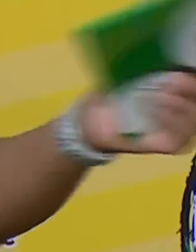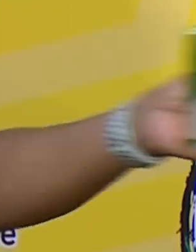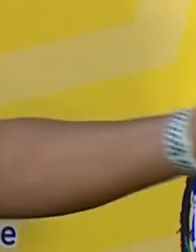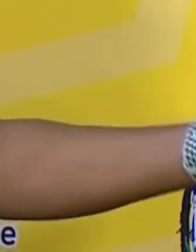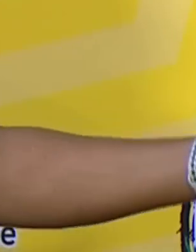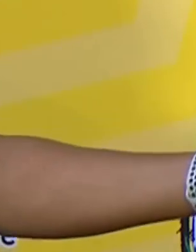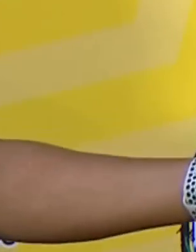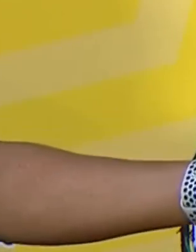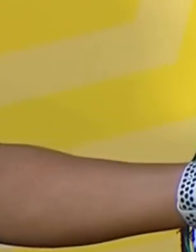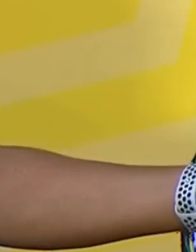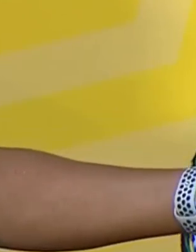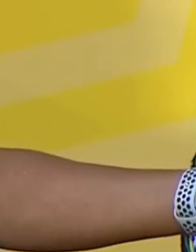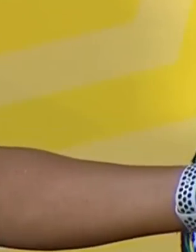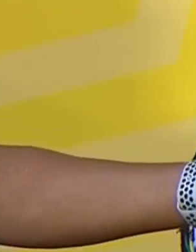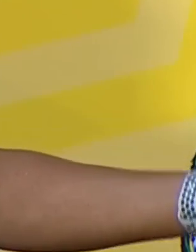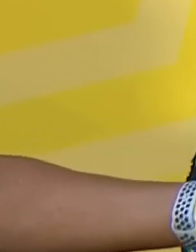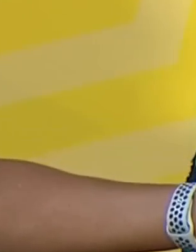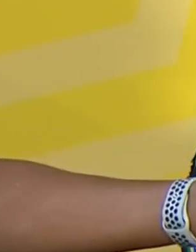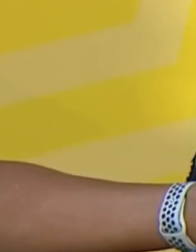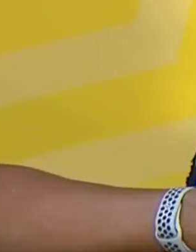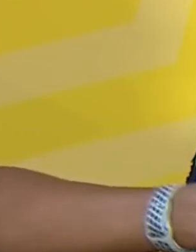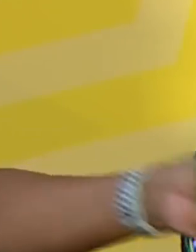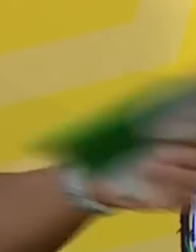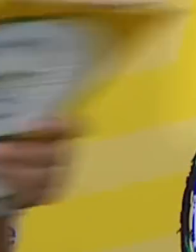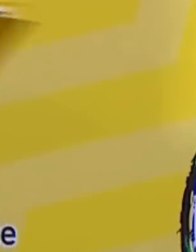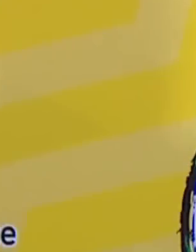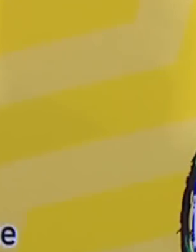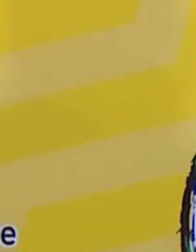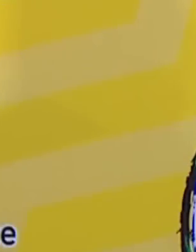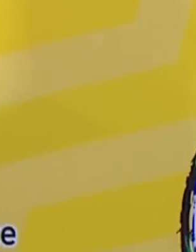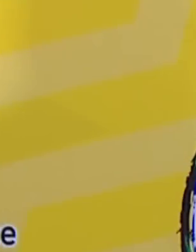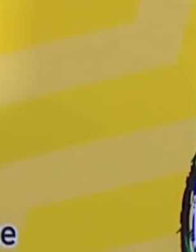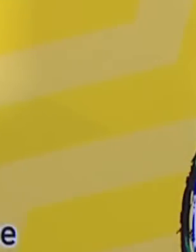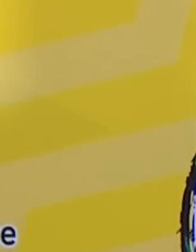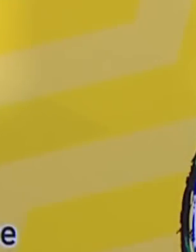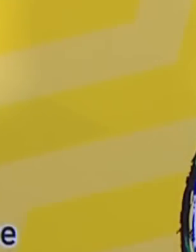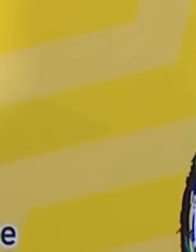set up just as you enter the media village.